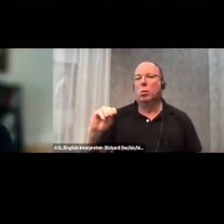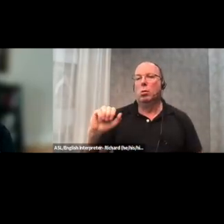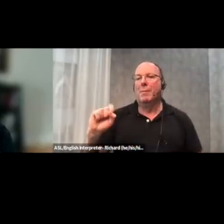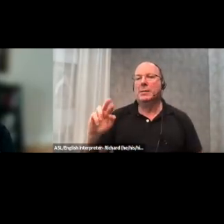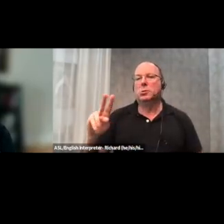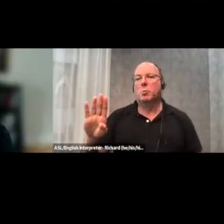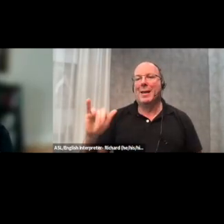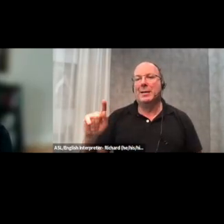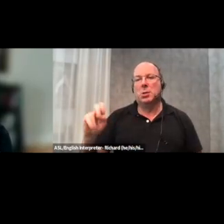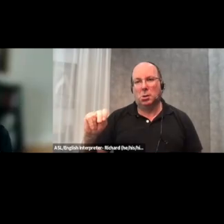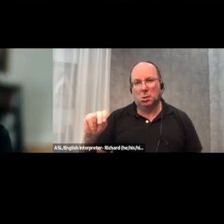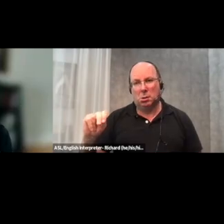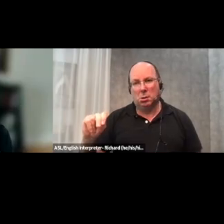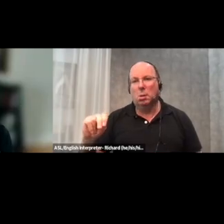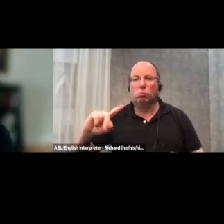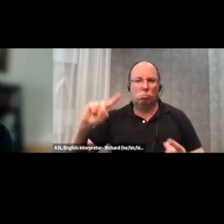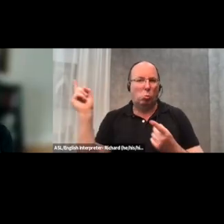What else?